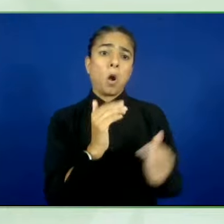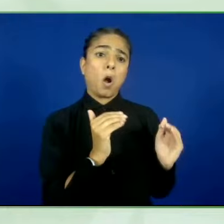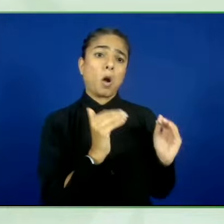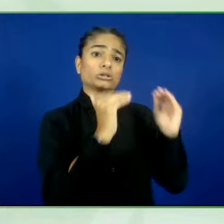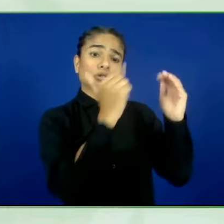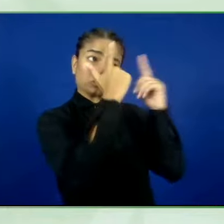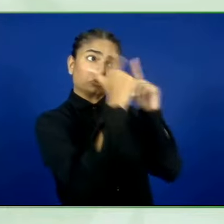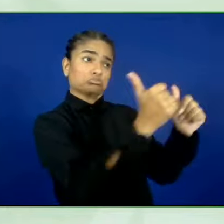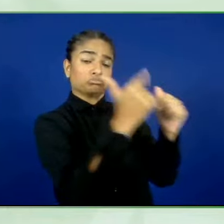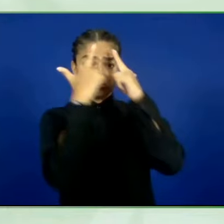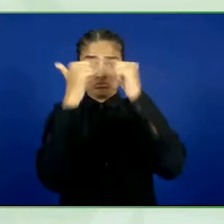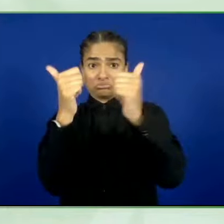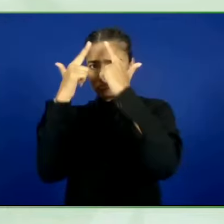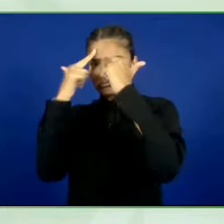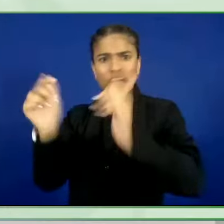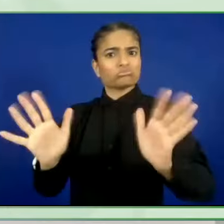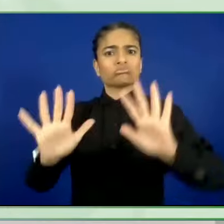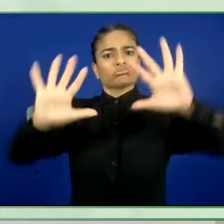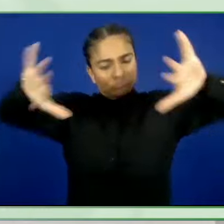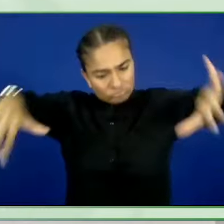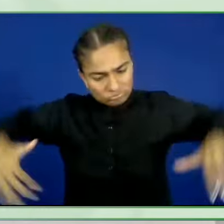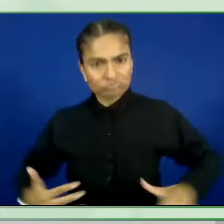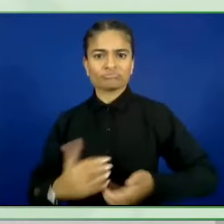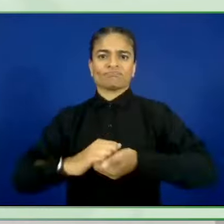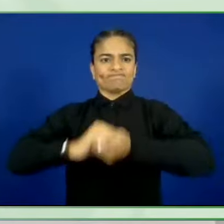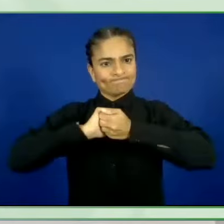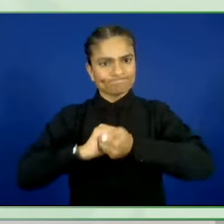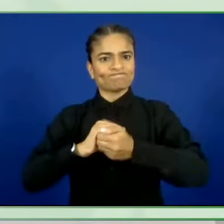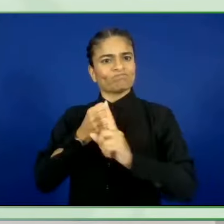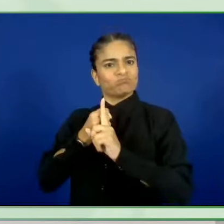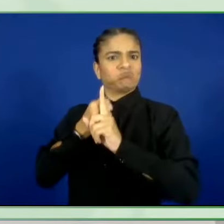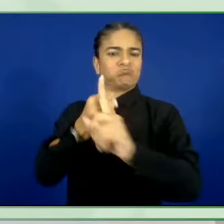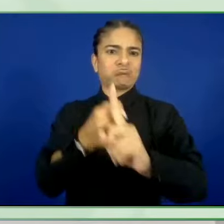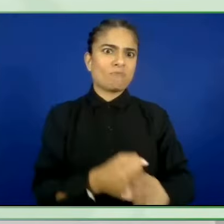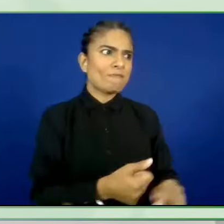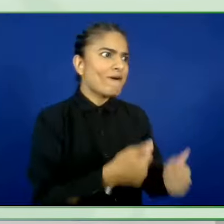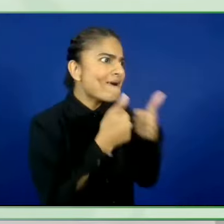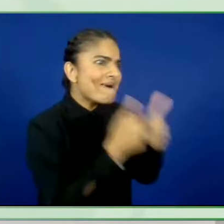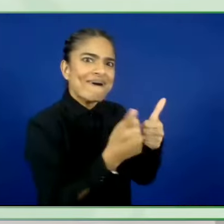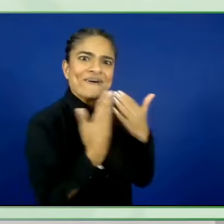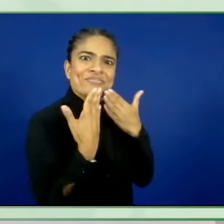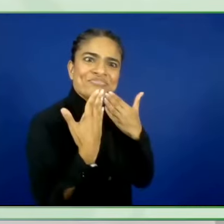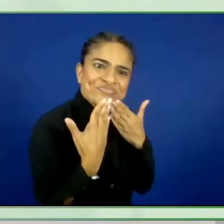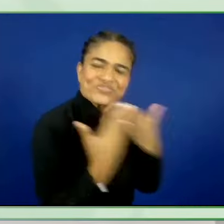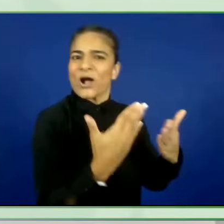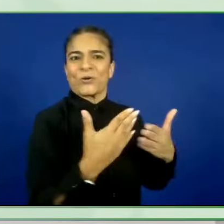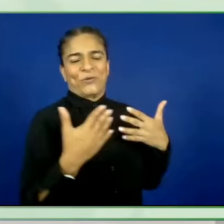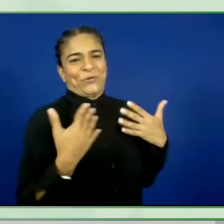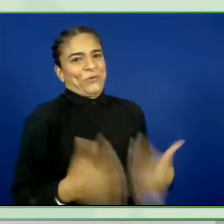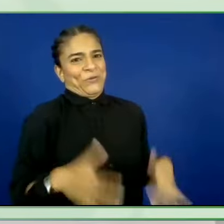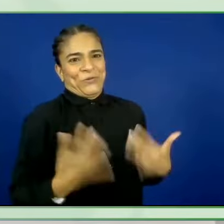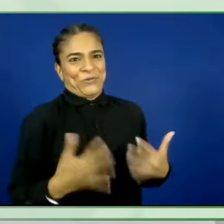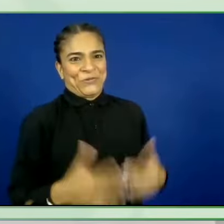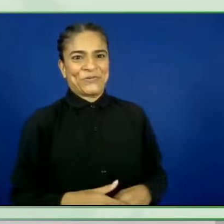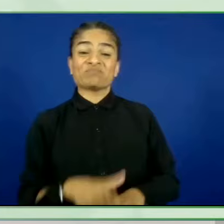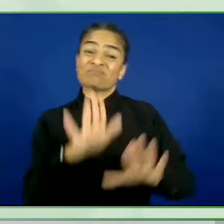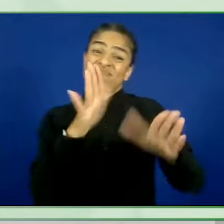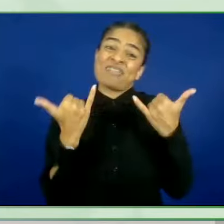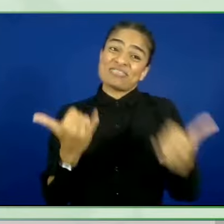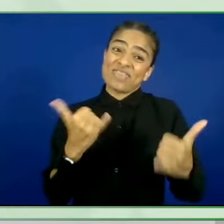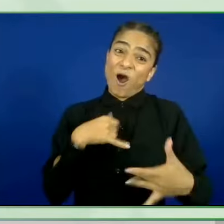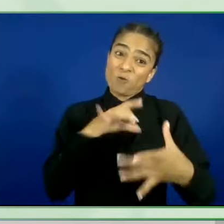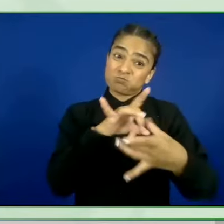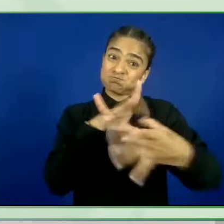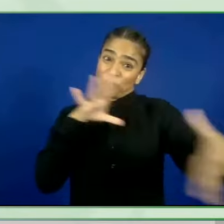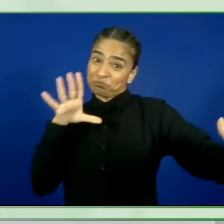And Great. Charles, thank you very much indeed. I'm going to sign off in a couple of seconds. I want to say thank you very much. I